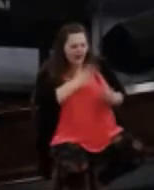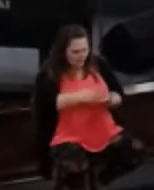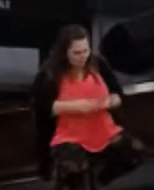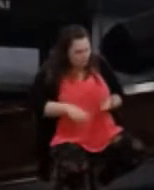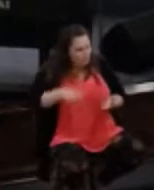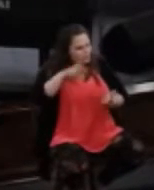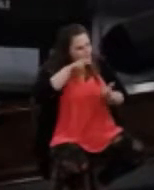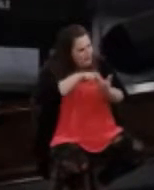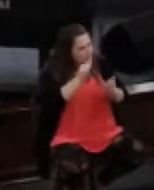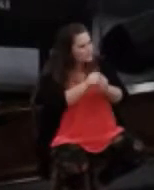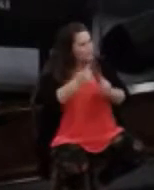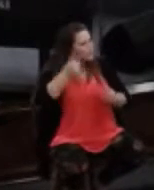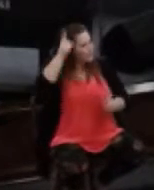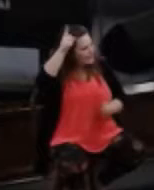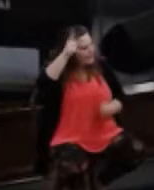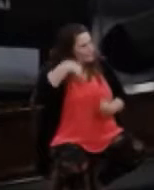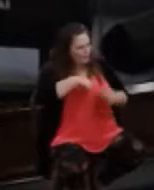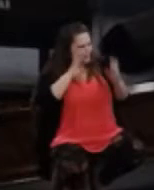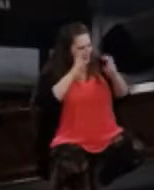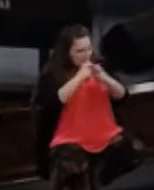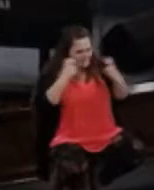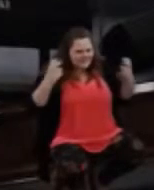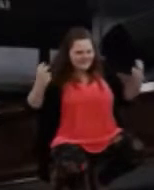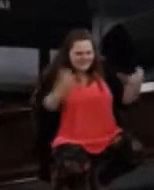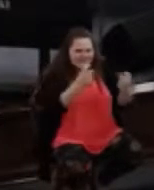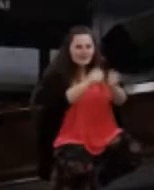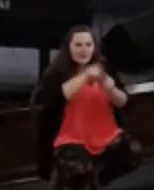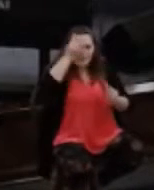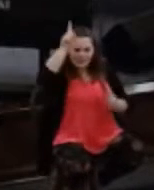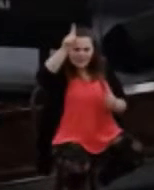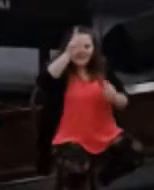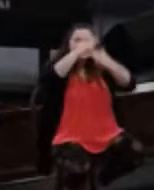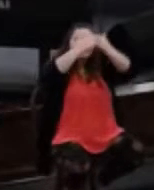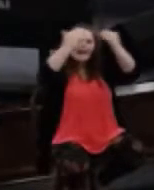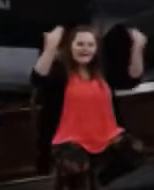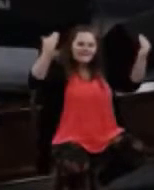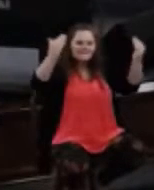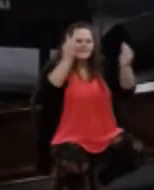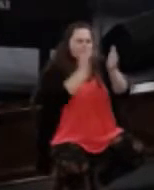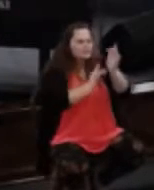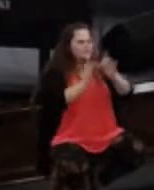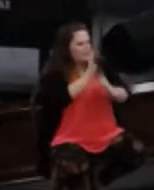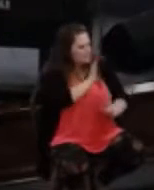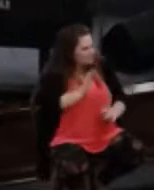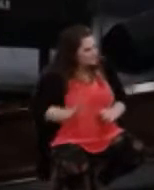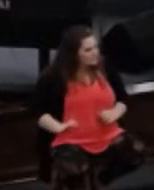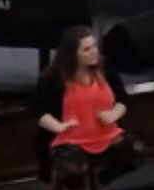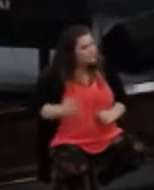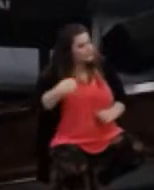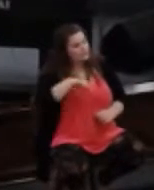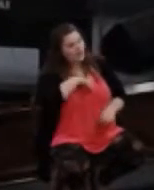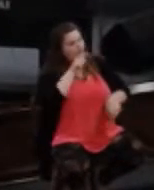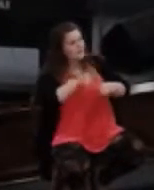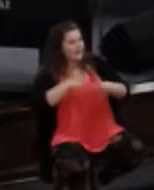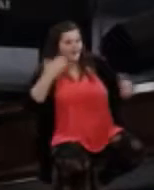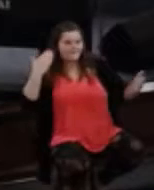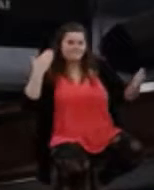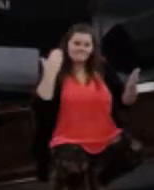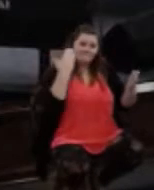him and seated us with him in the heavenly places in Christ Jesus, so that in the coming ages he might